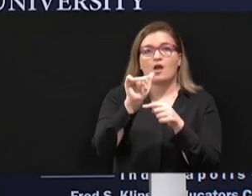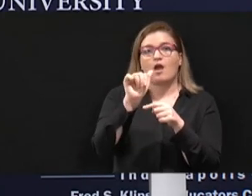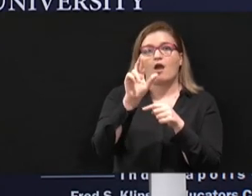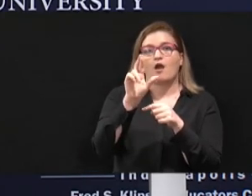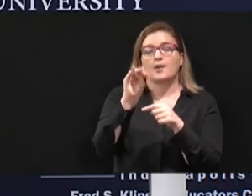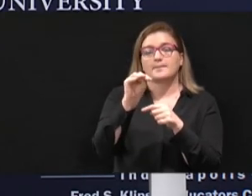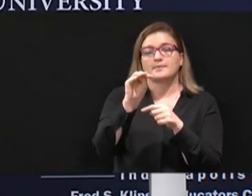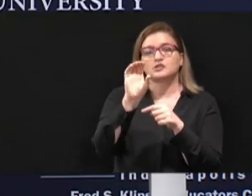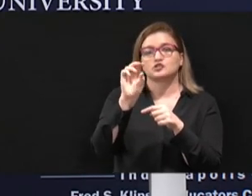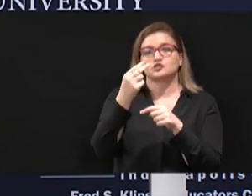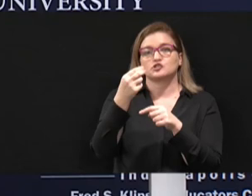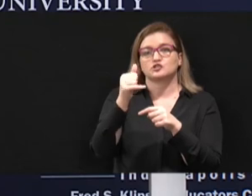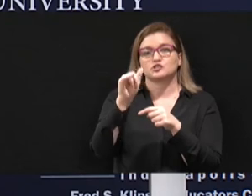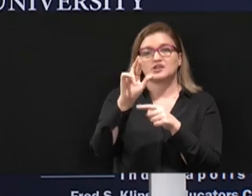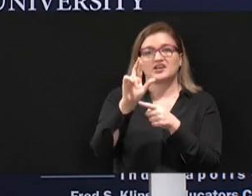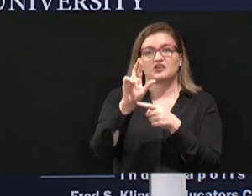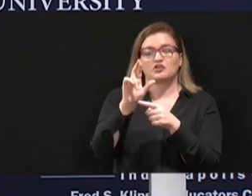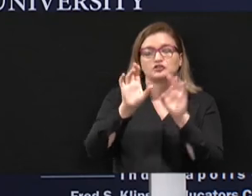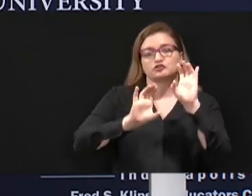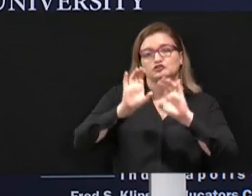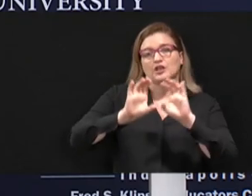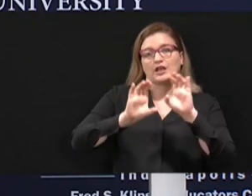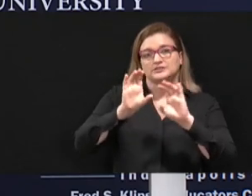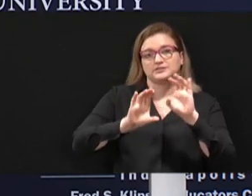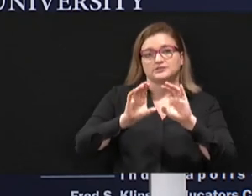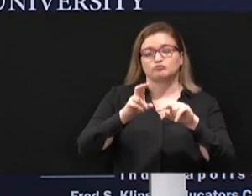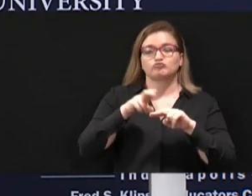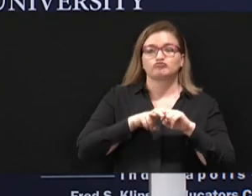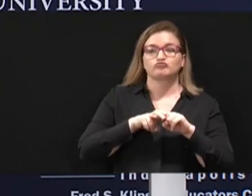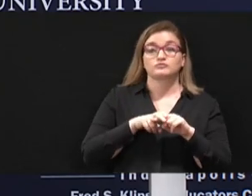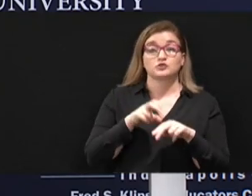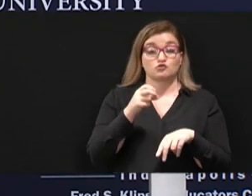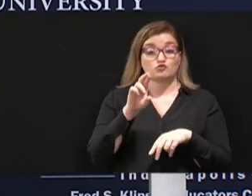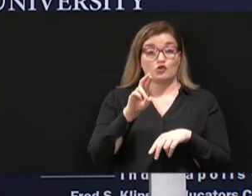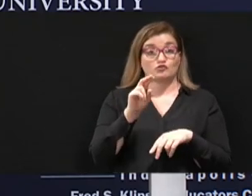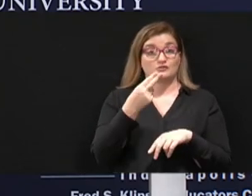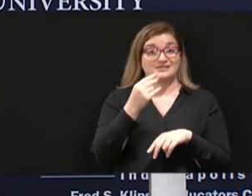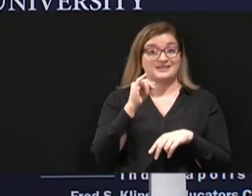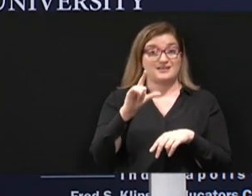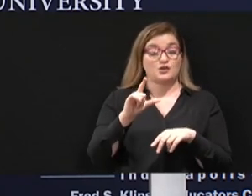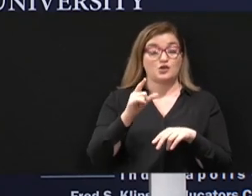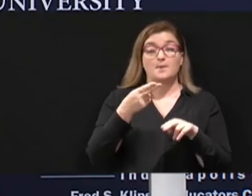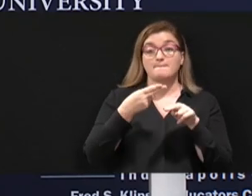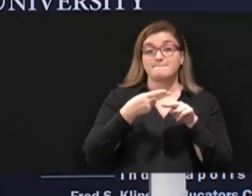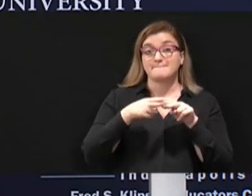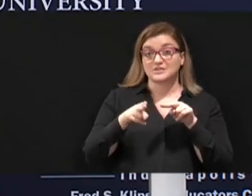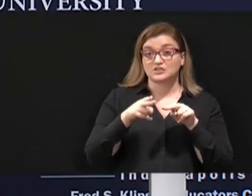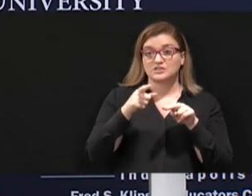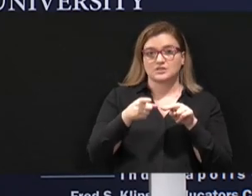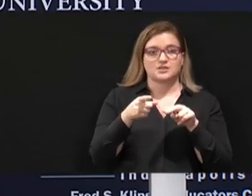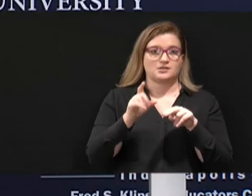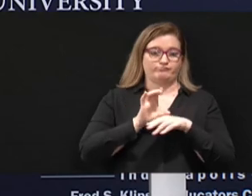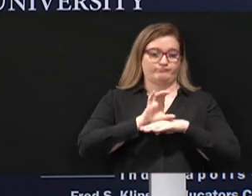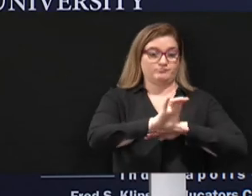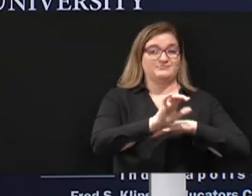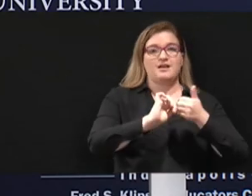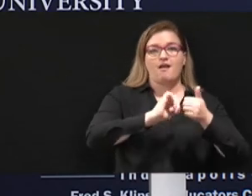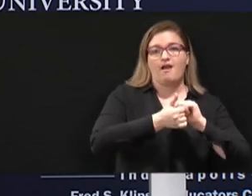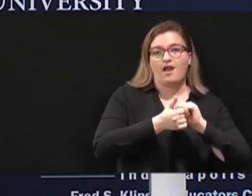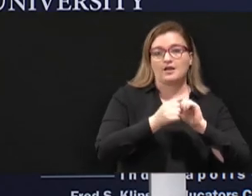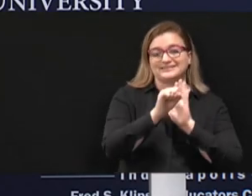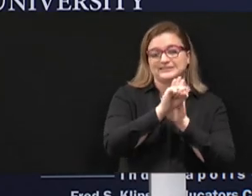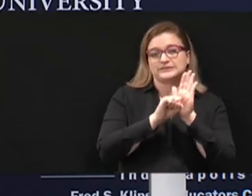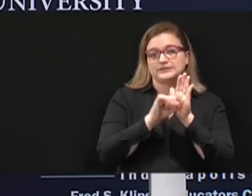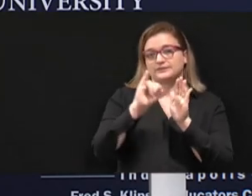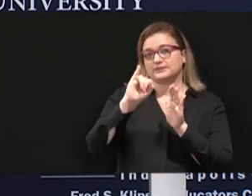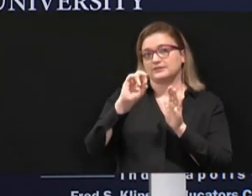chats. As Dr. Hill mentioned earlier in the morning, this is funded through the state of Indiana. And for that reason, they ask us